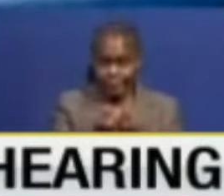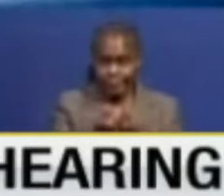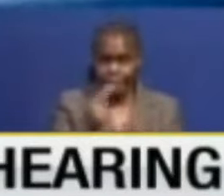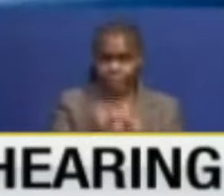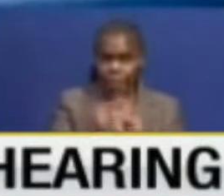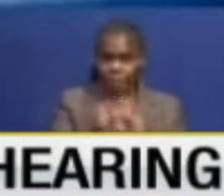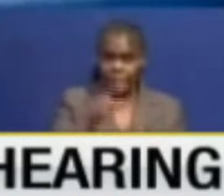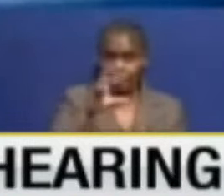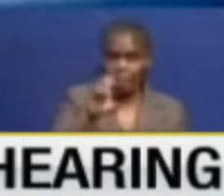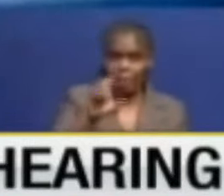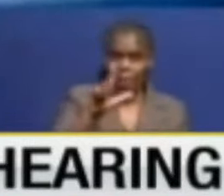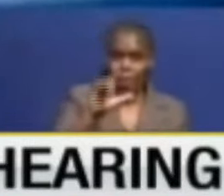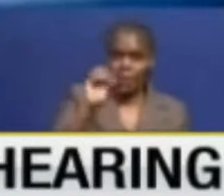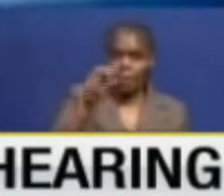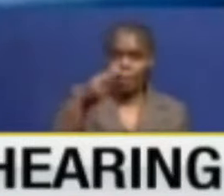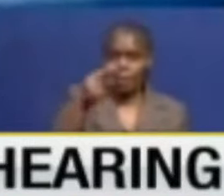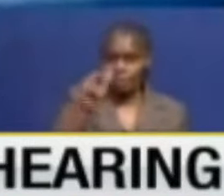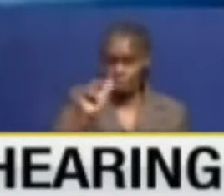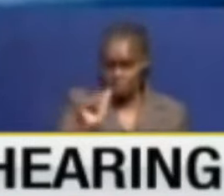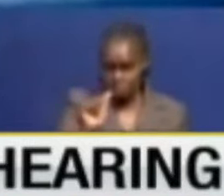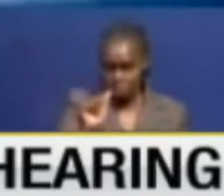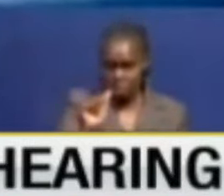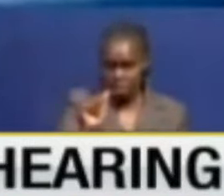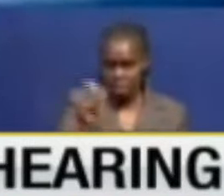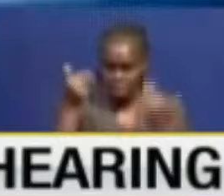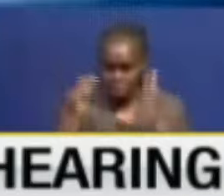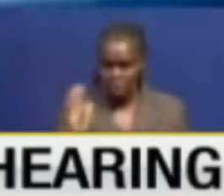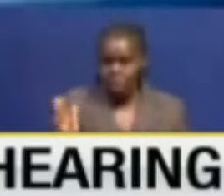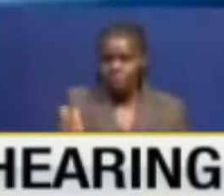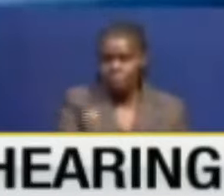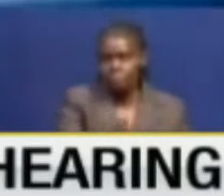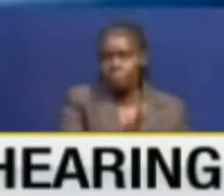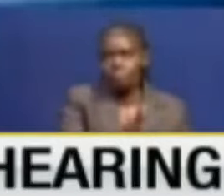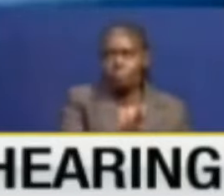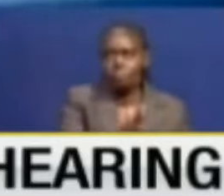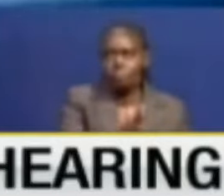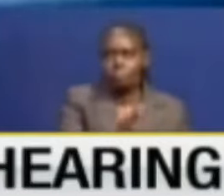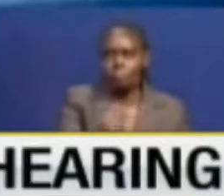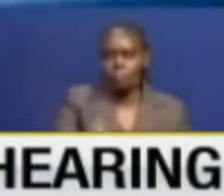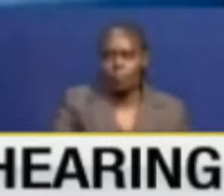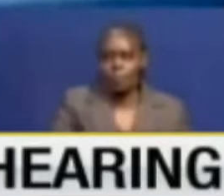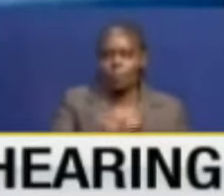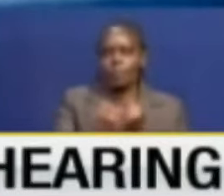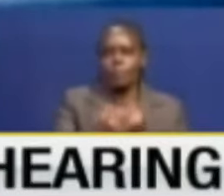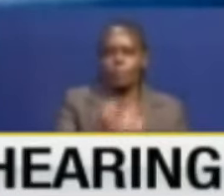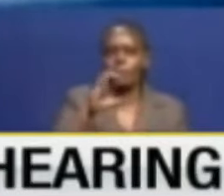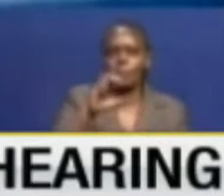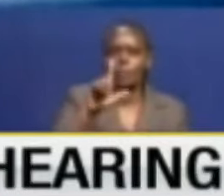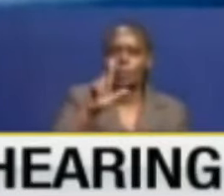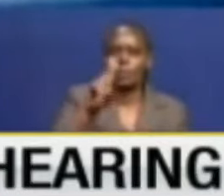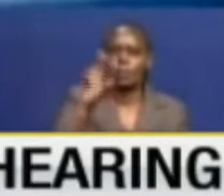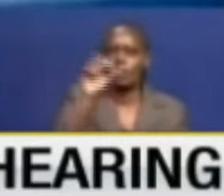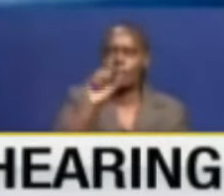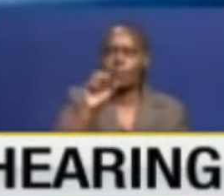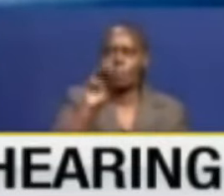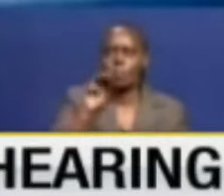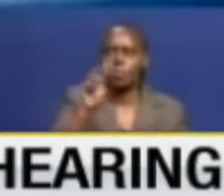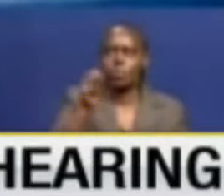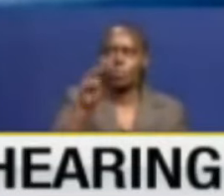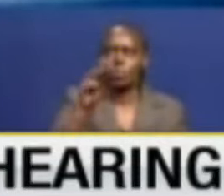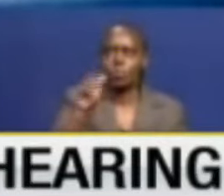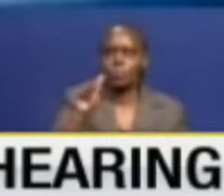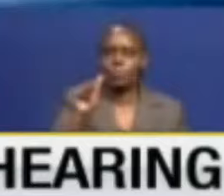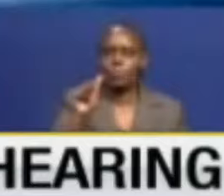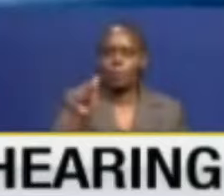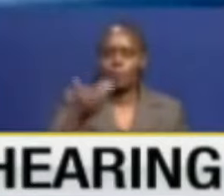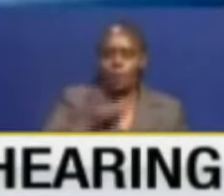name is Elisha Ongoya, legal counsel. I'm assisted by Mr. Elias Mutuma,